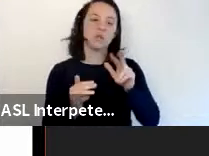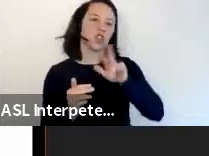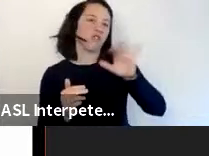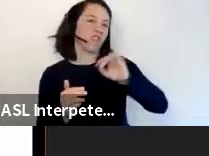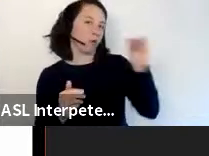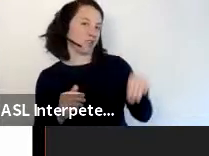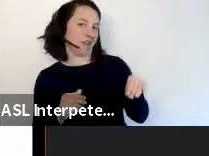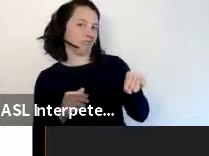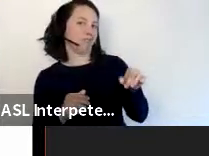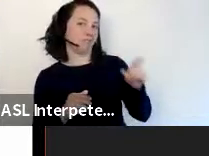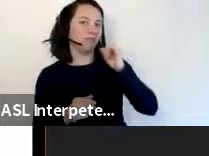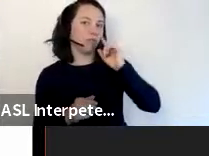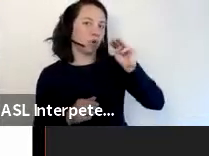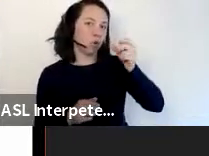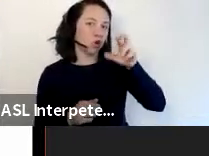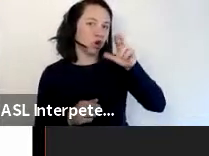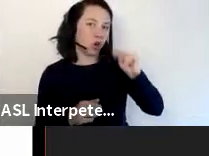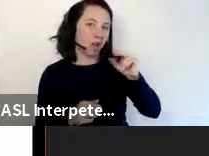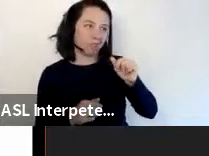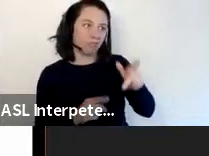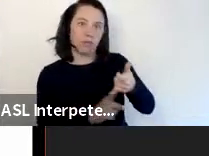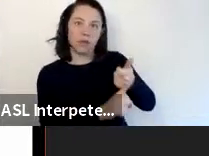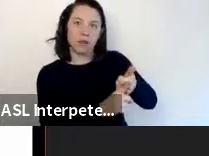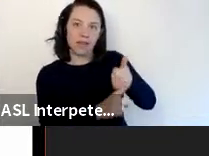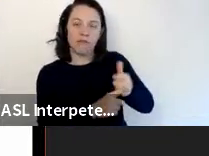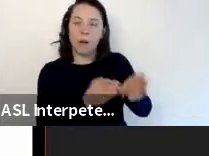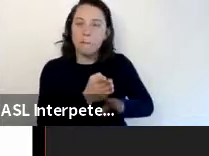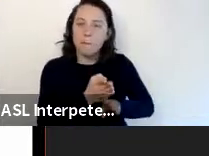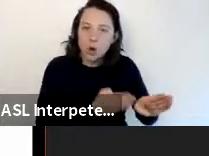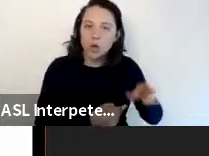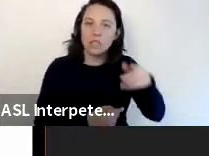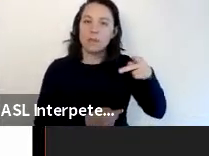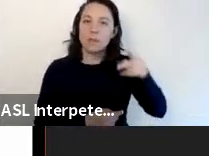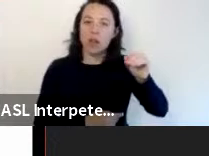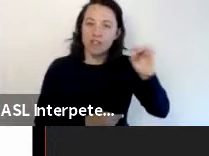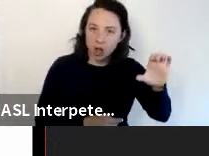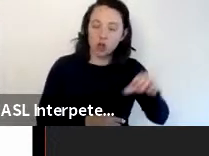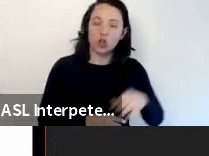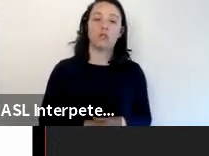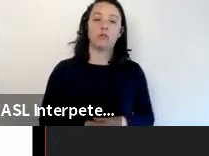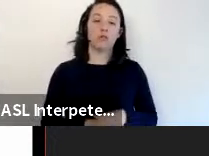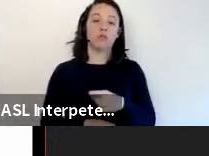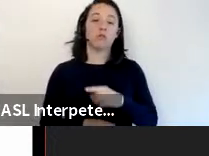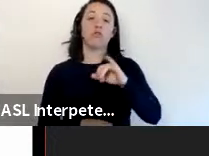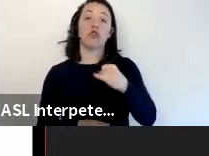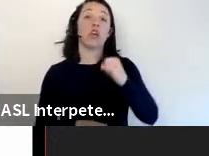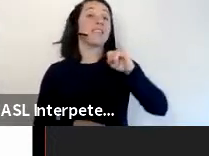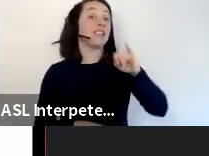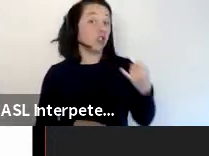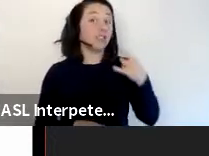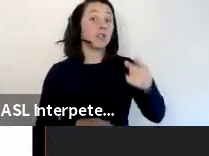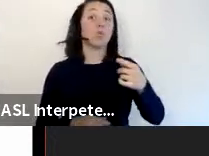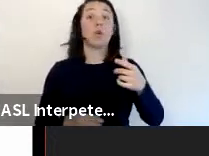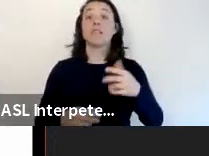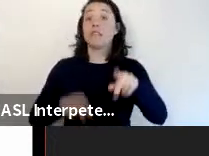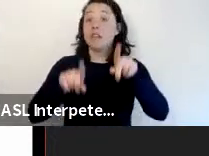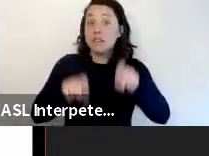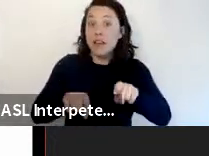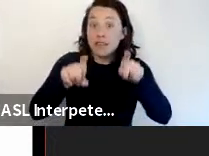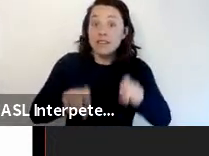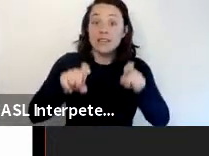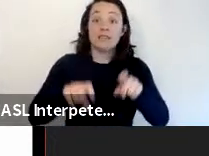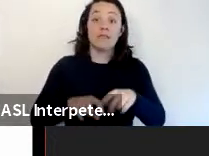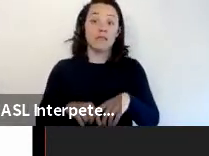people identifying as minorities. The Johnson & Johnson was tried all over the world, not all over the world, but in